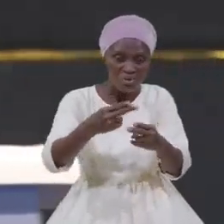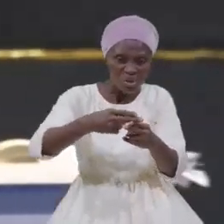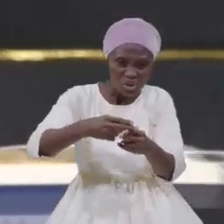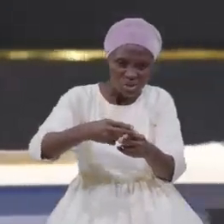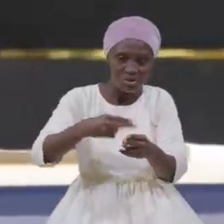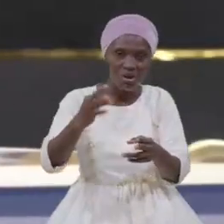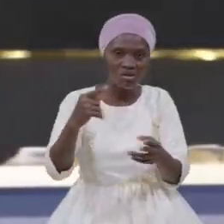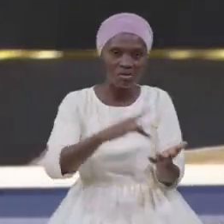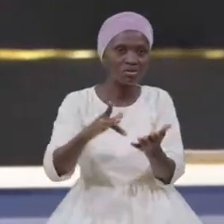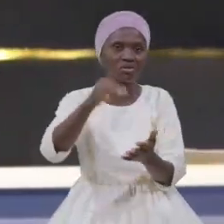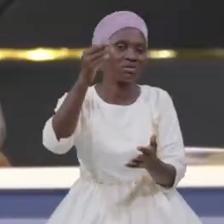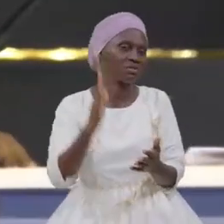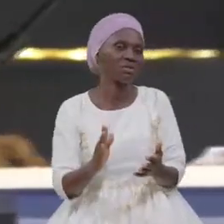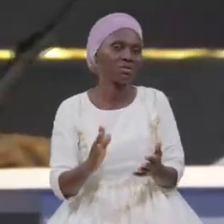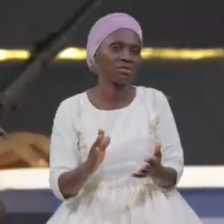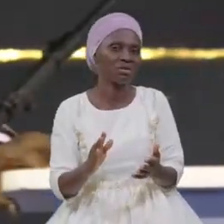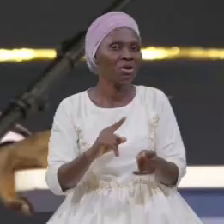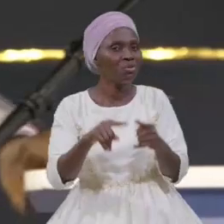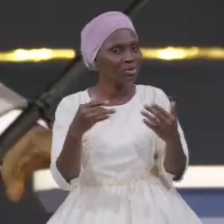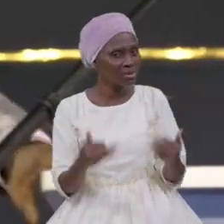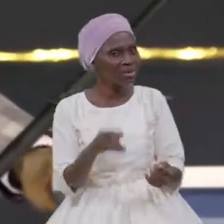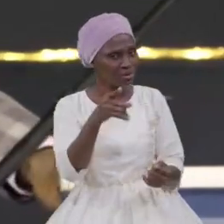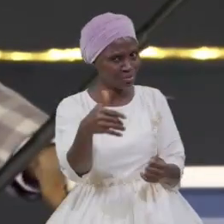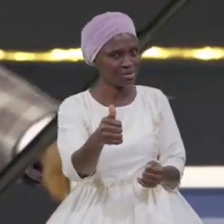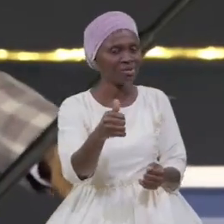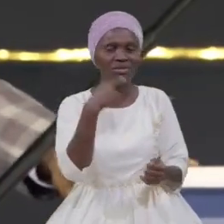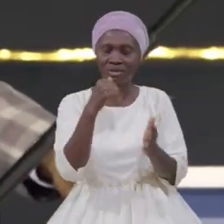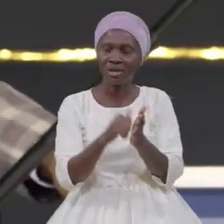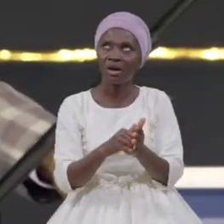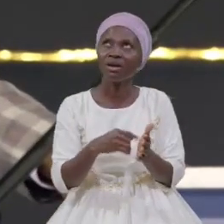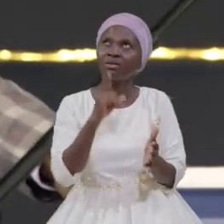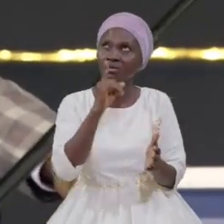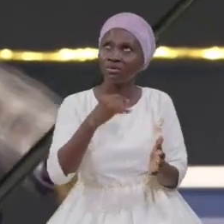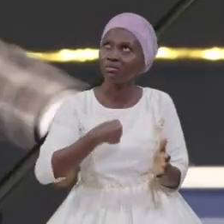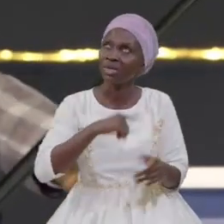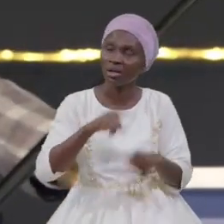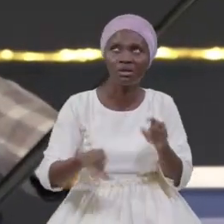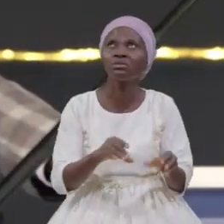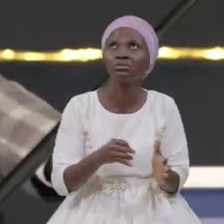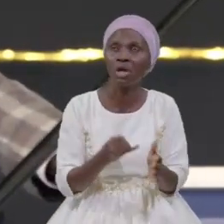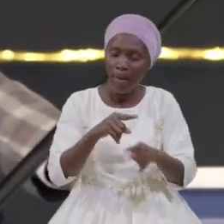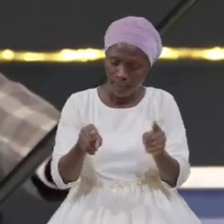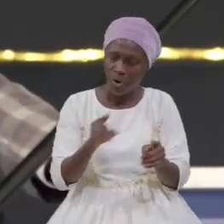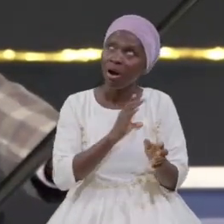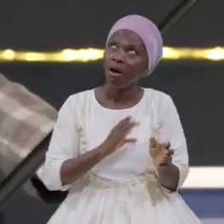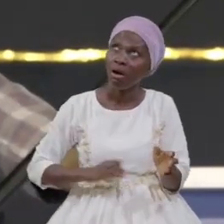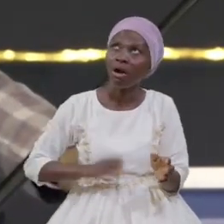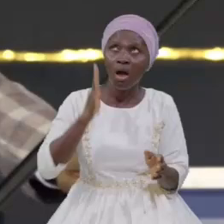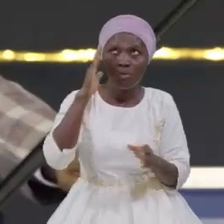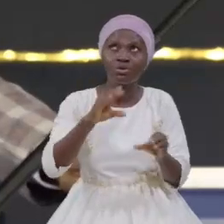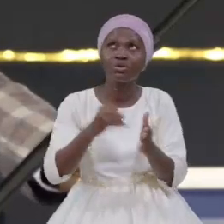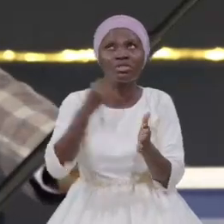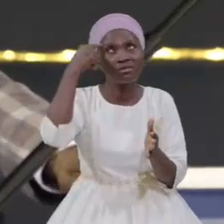I cannot do it, but Christ will do it for me. Christ will save you,